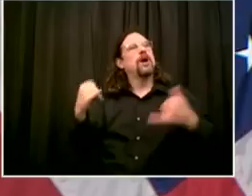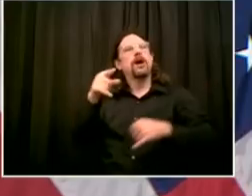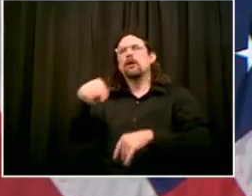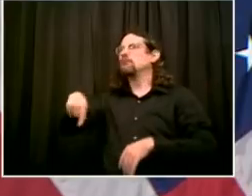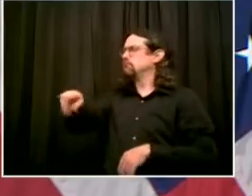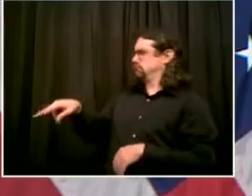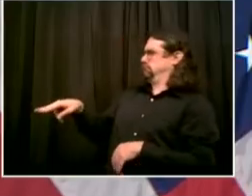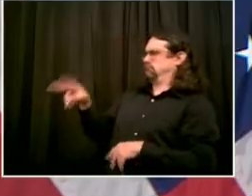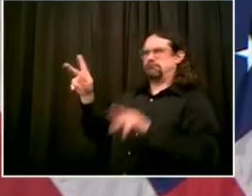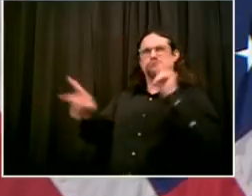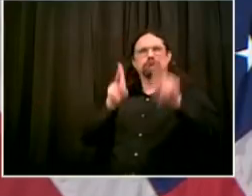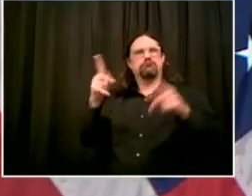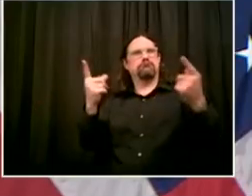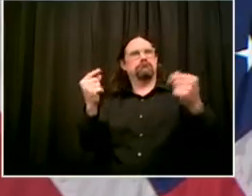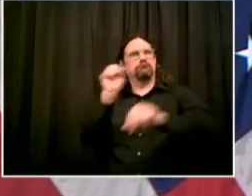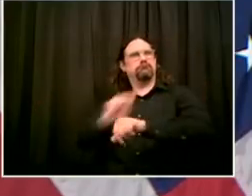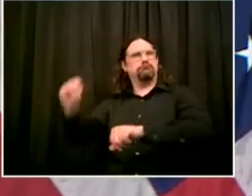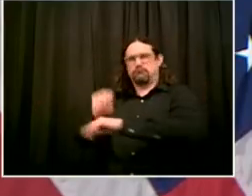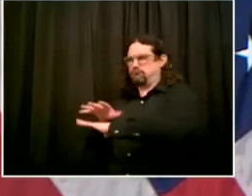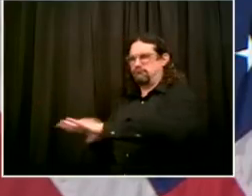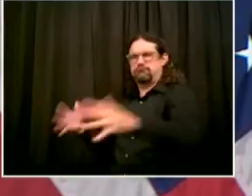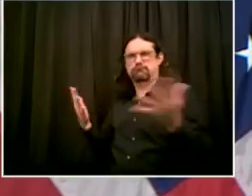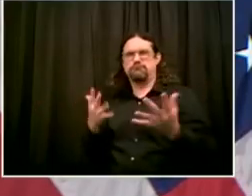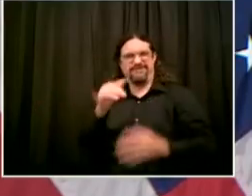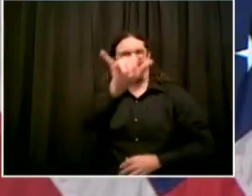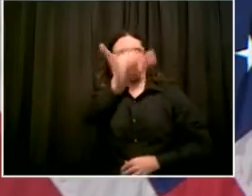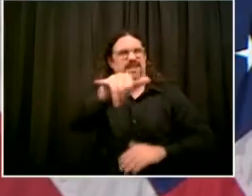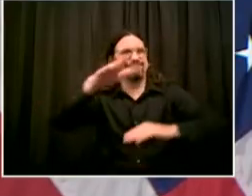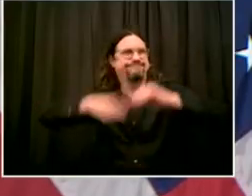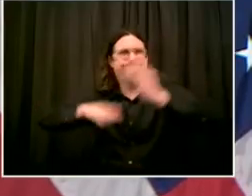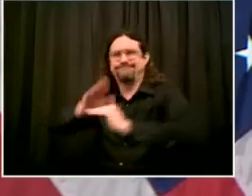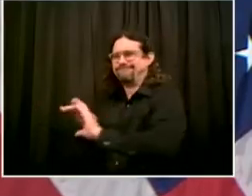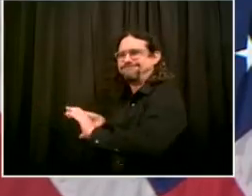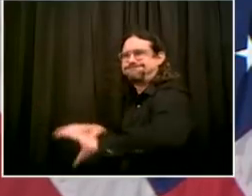additional actions. Again, we don't think that we're going to see severe impacts from